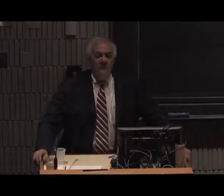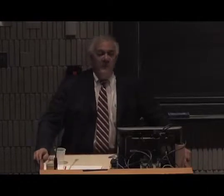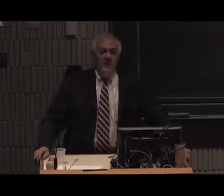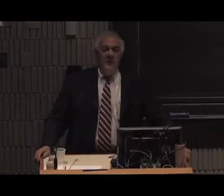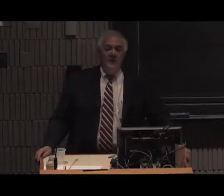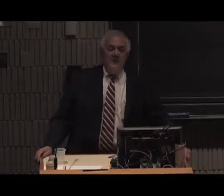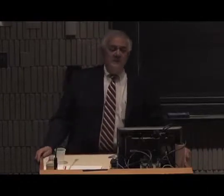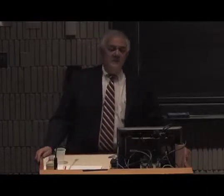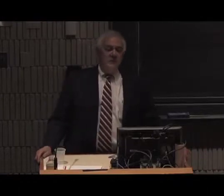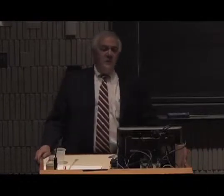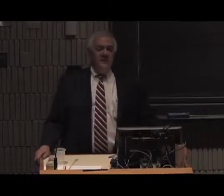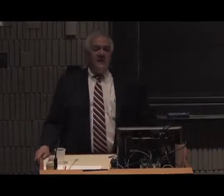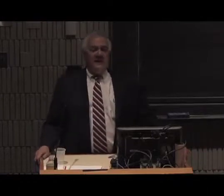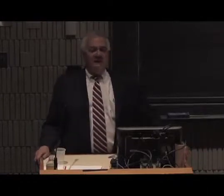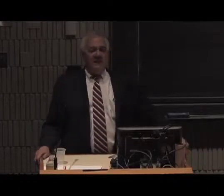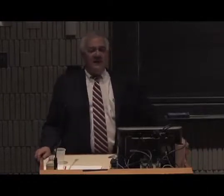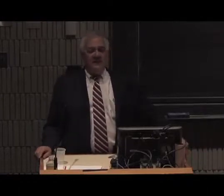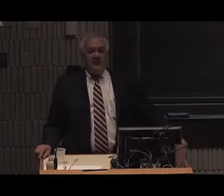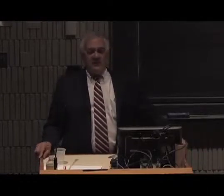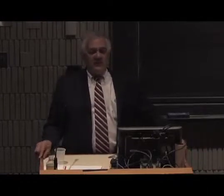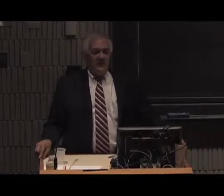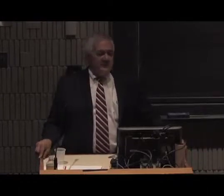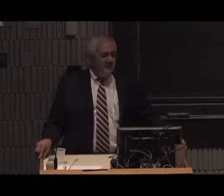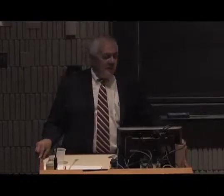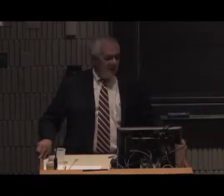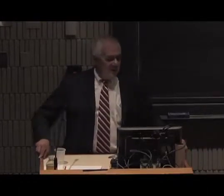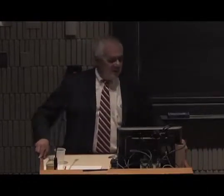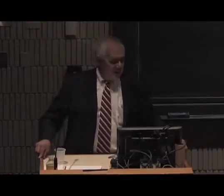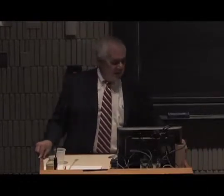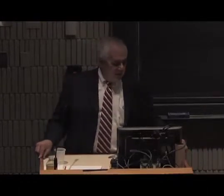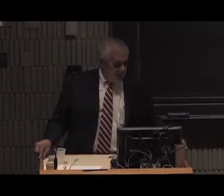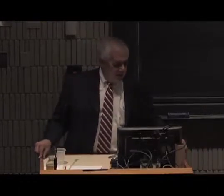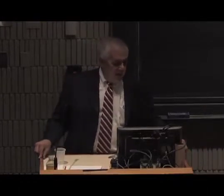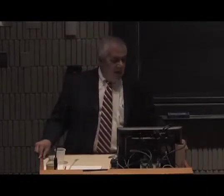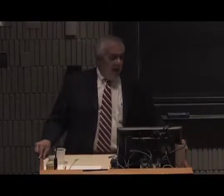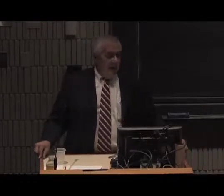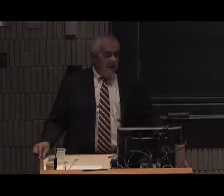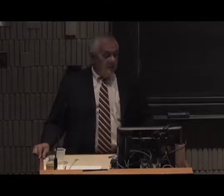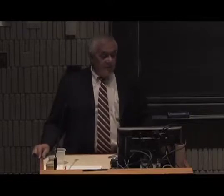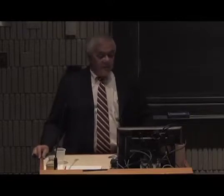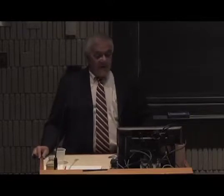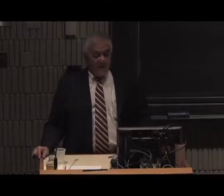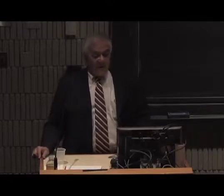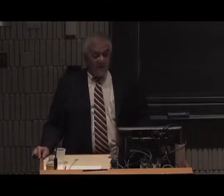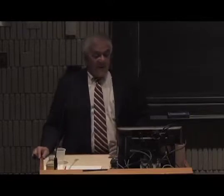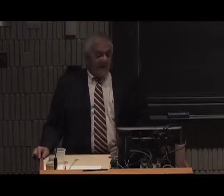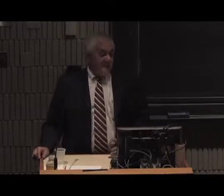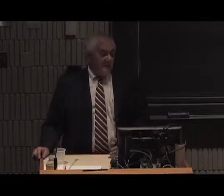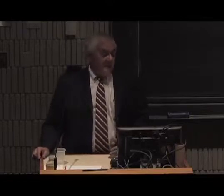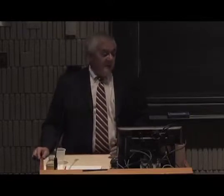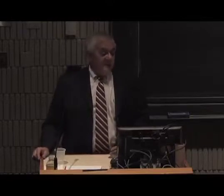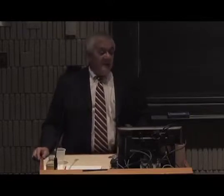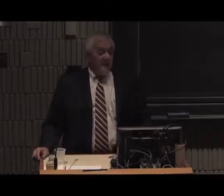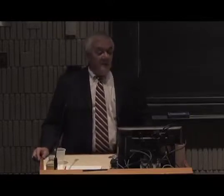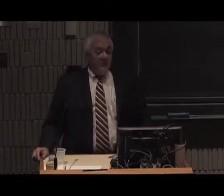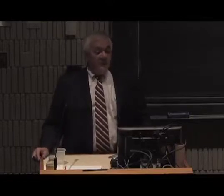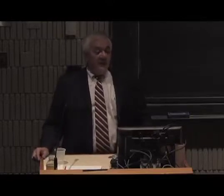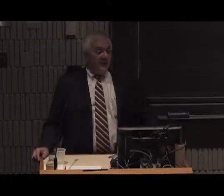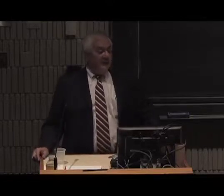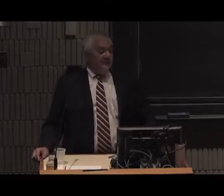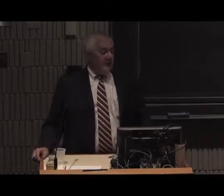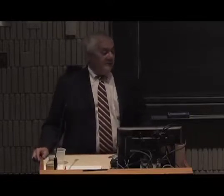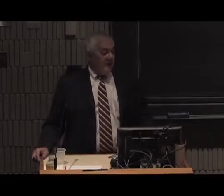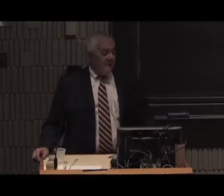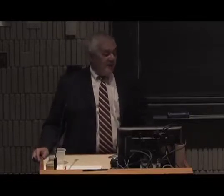of all, there's a squeeze on everybody because so much of the money goes into the military. And what they're trying to do is cut back. The two